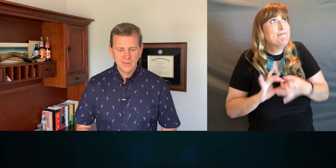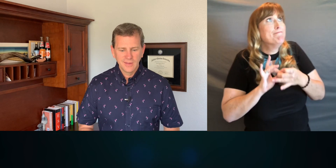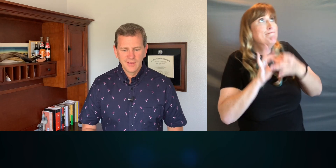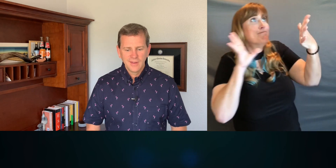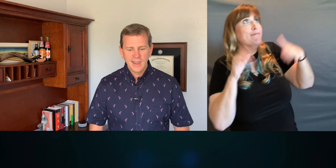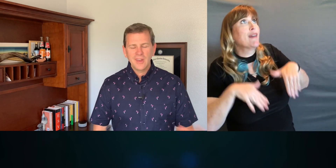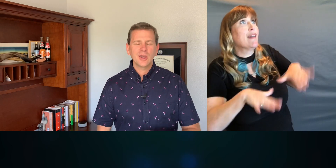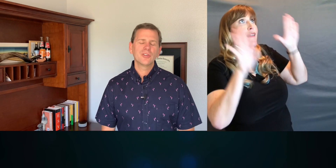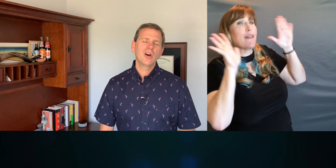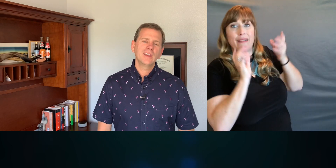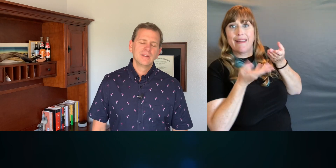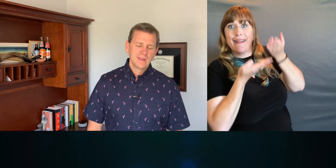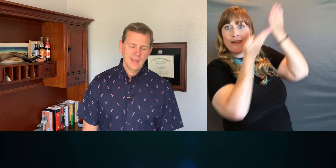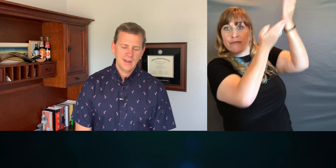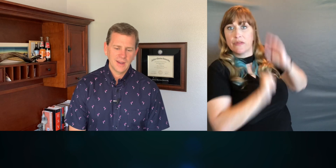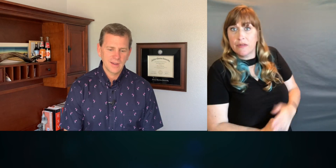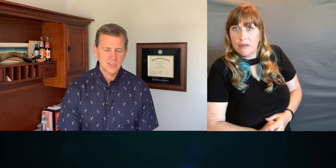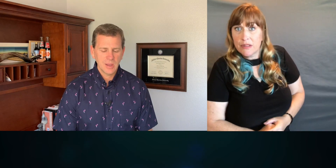God. And then he goes on,